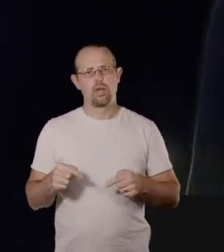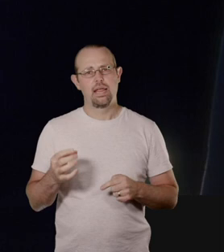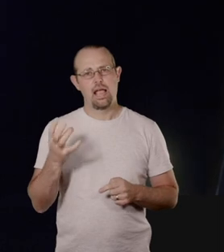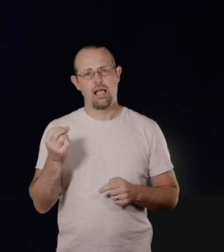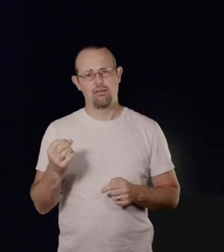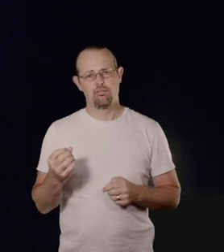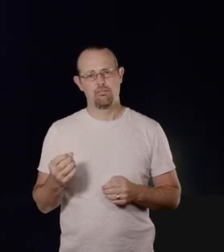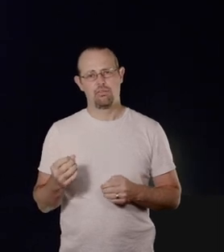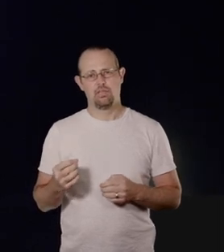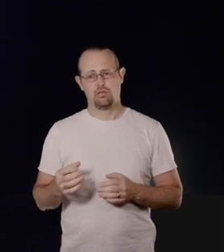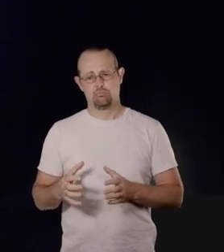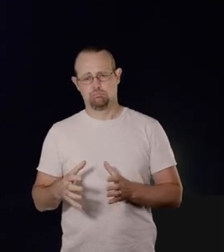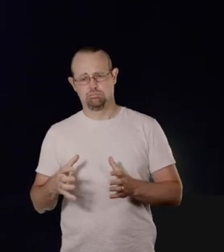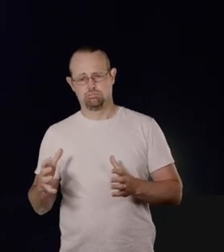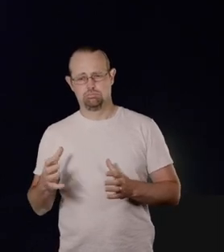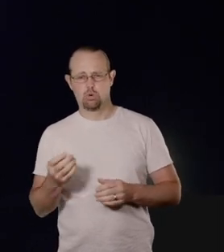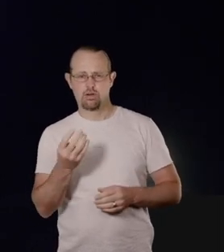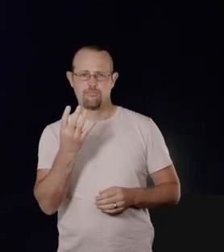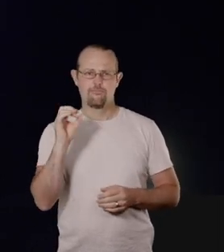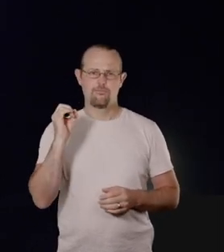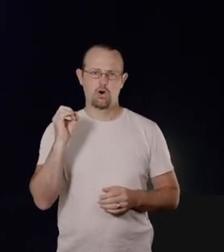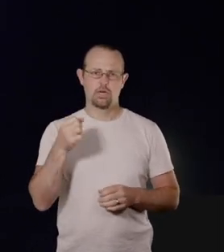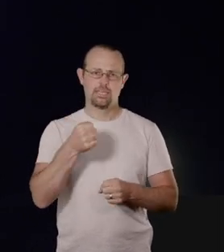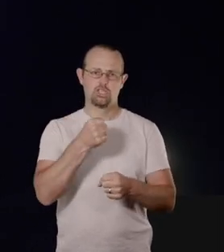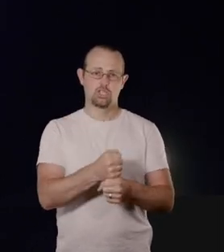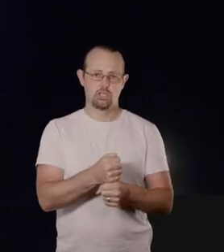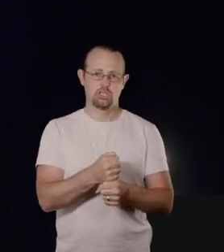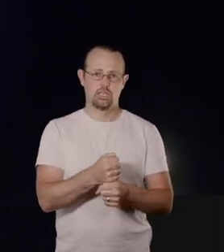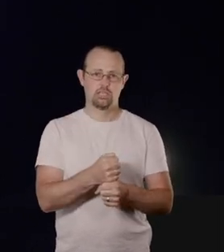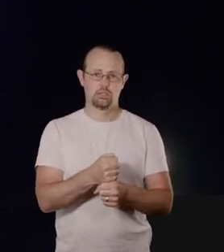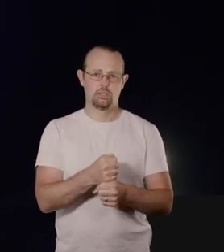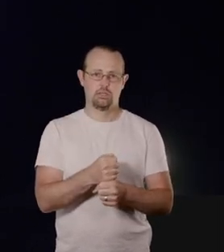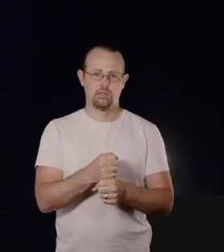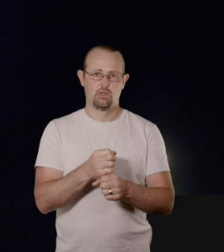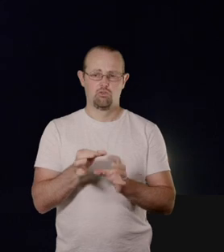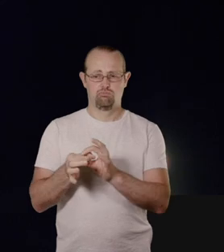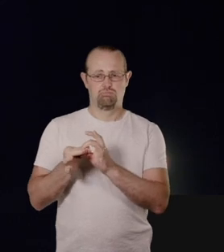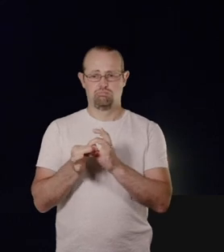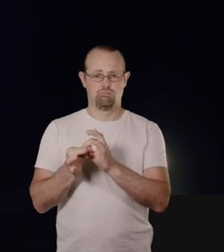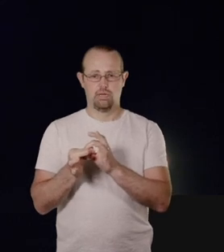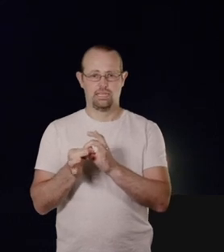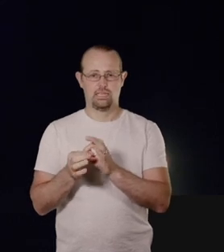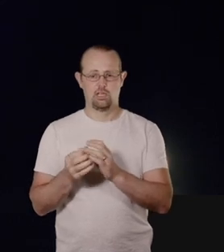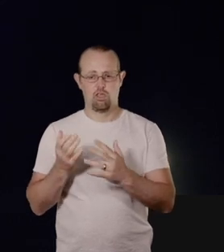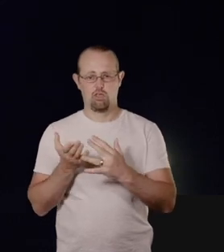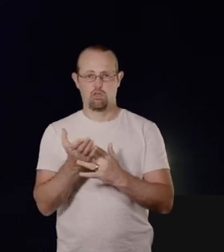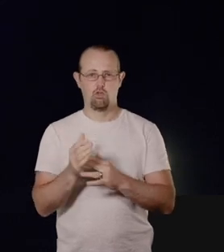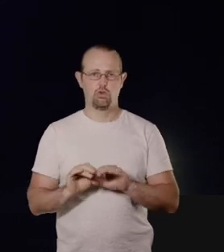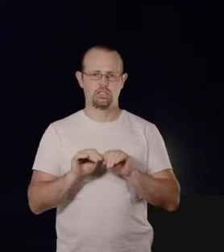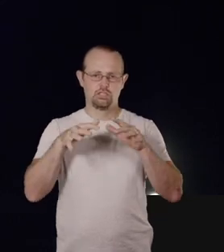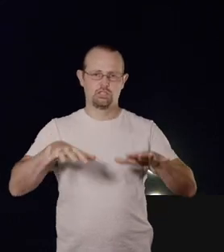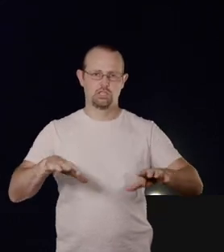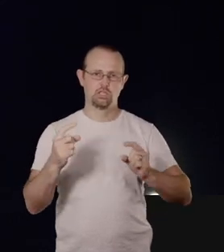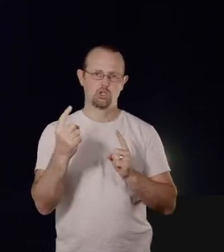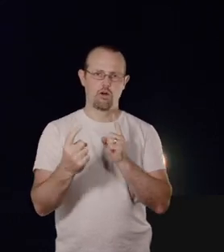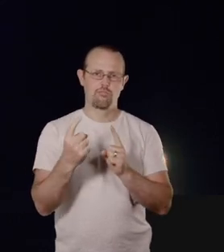over 40 other churches relating with us just through Surge. We're worldwide, we're connecting with